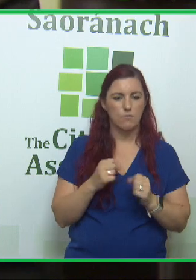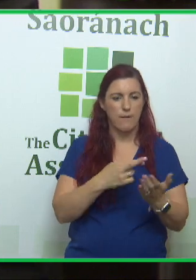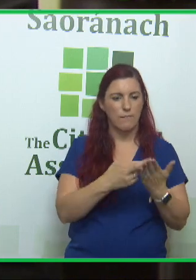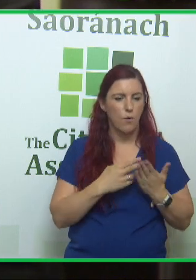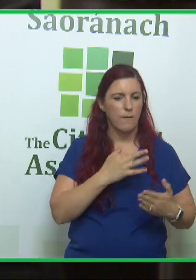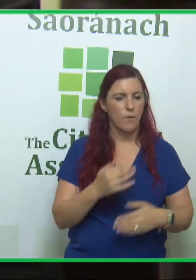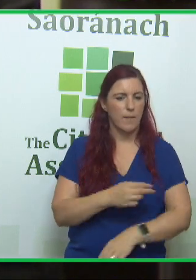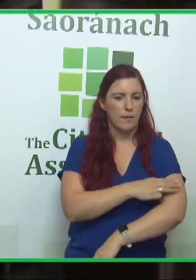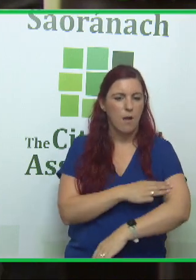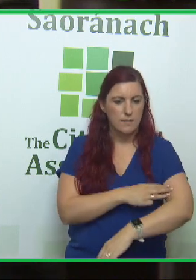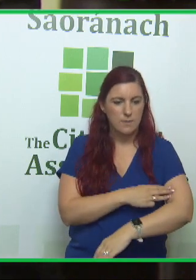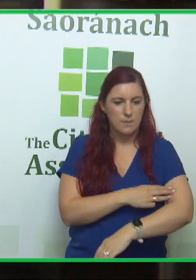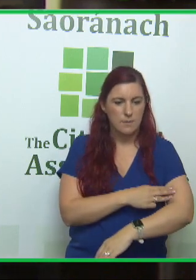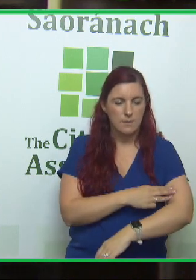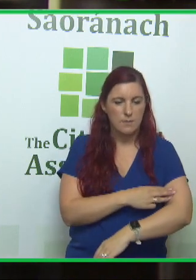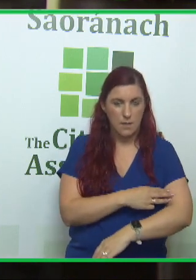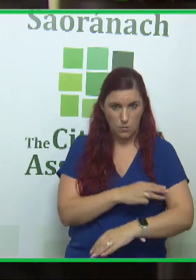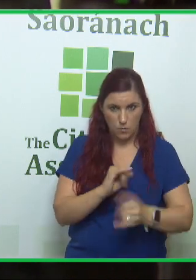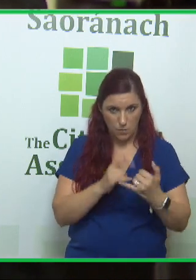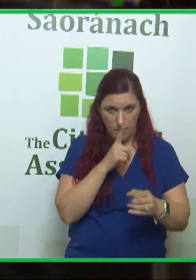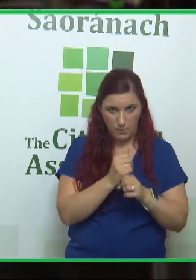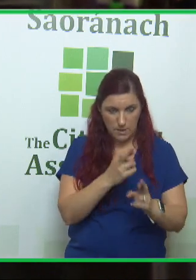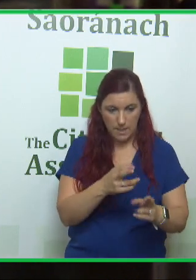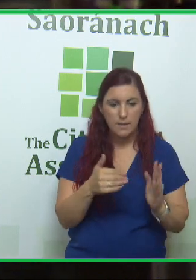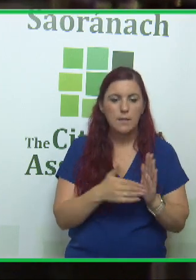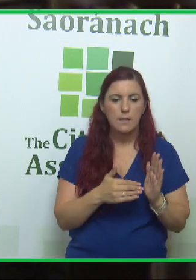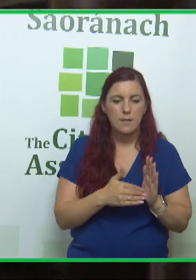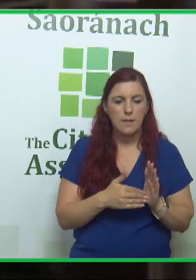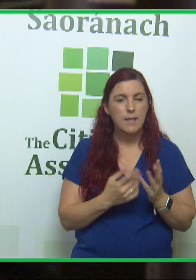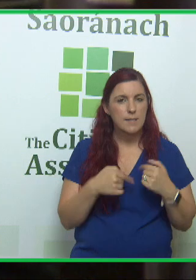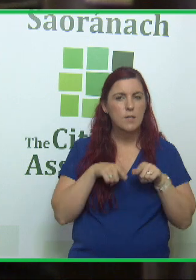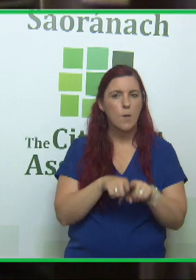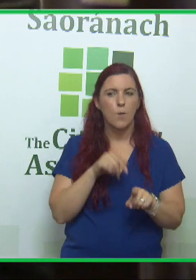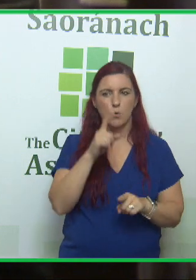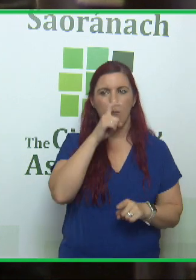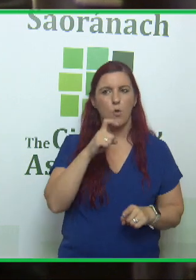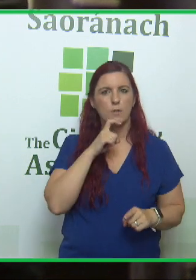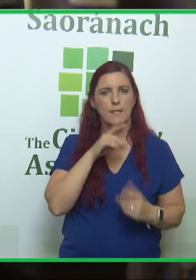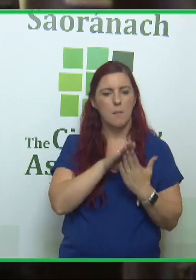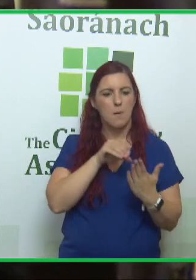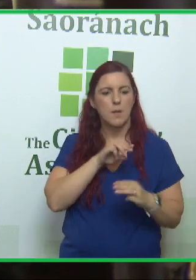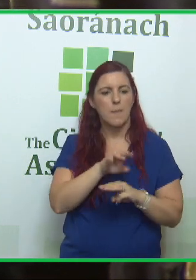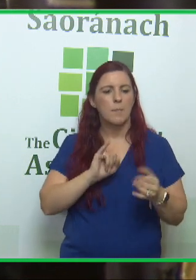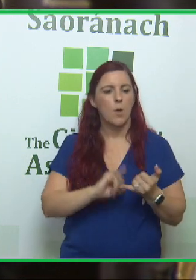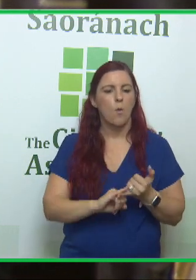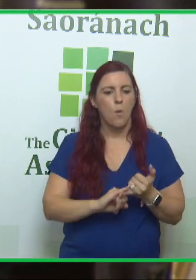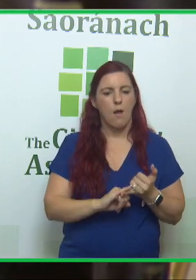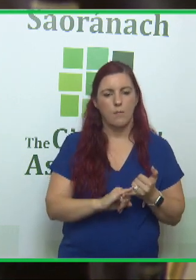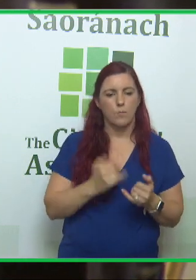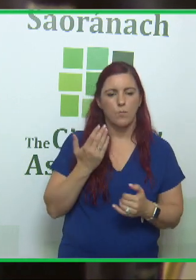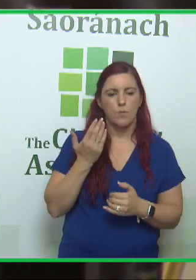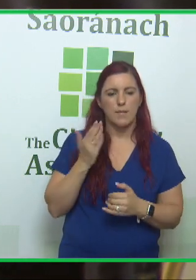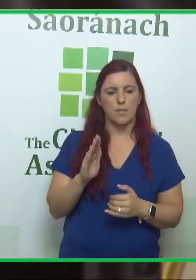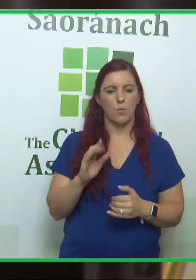the guards. Is that the cohort you're talking about? So similar to the Portuguese model, people who are caught in possession of drugs